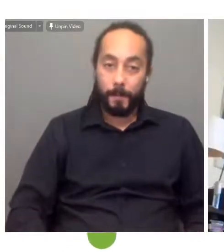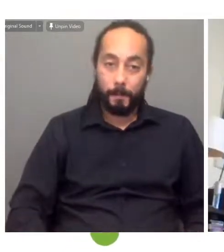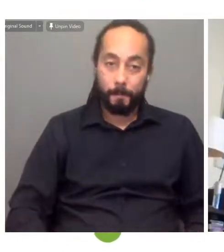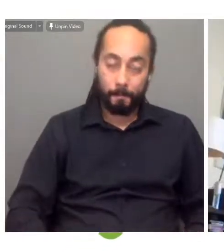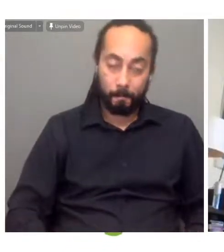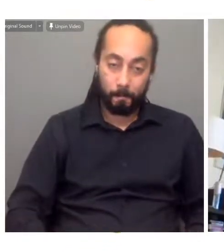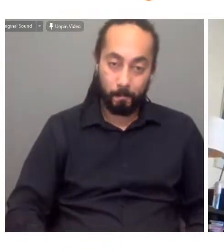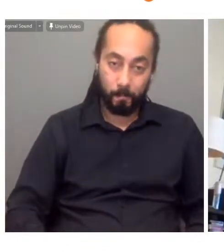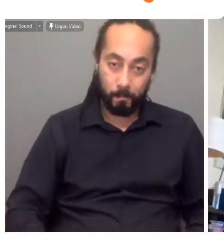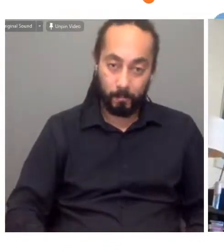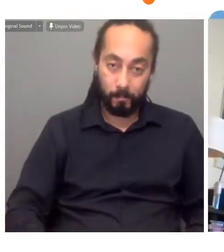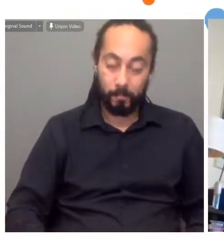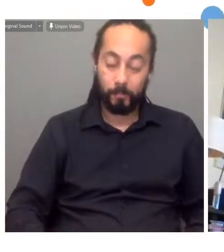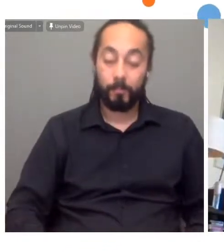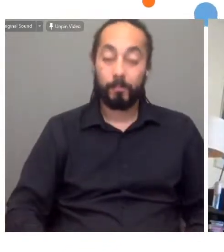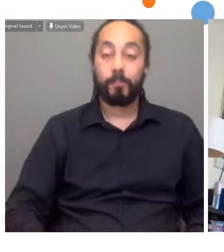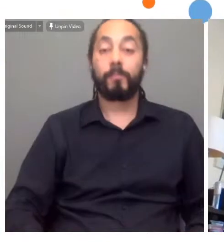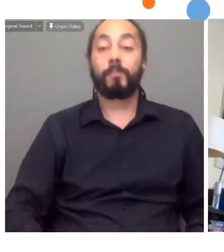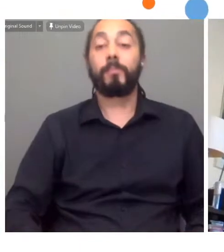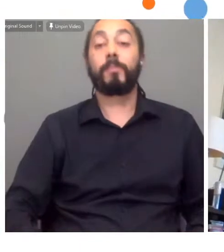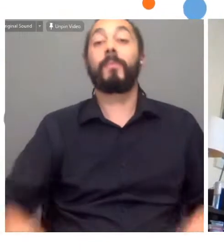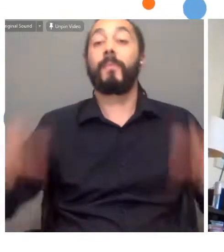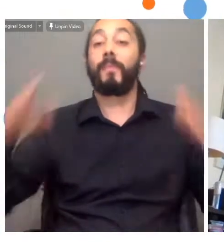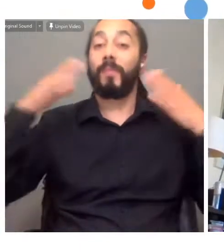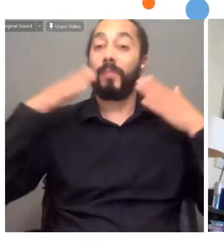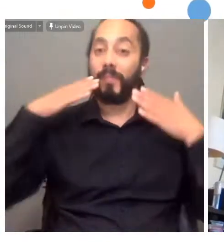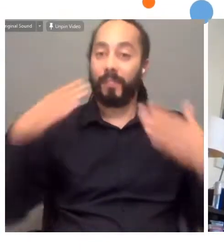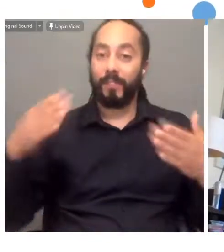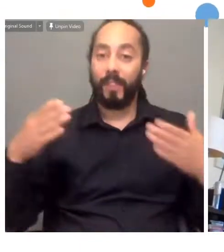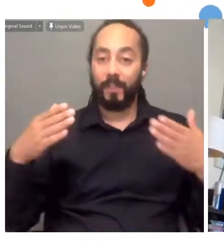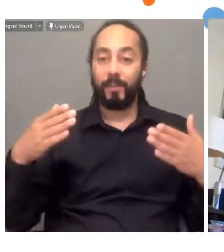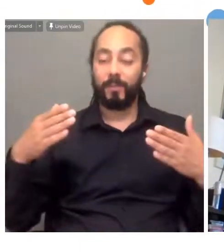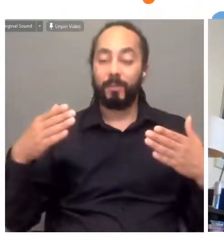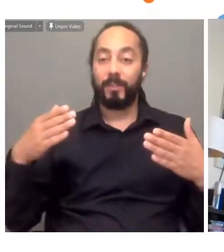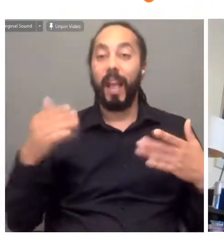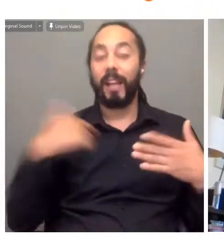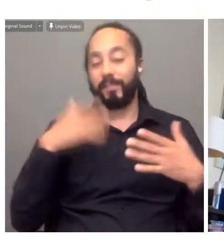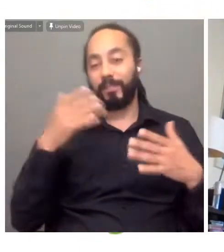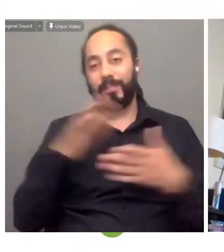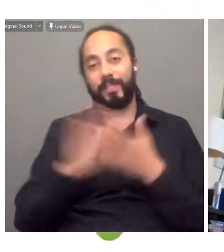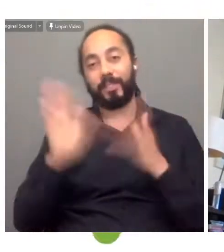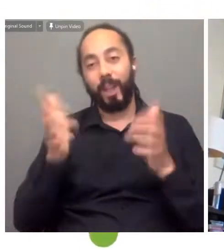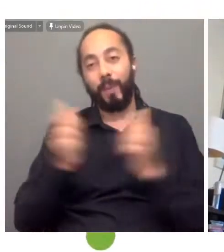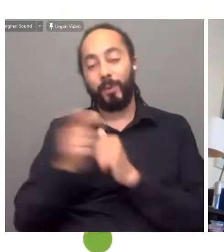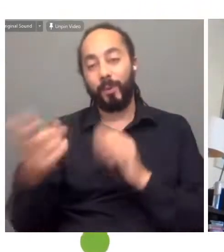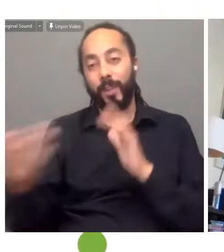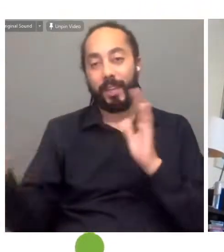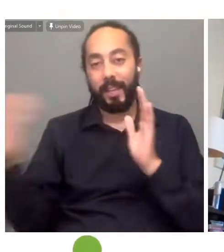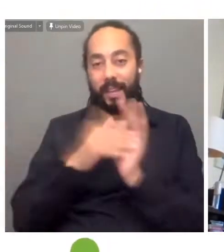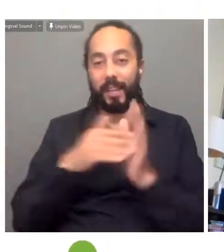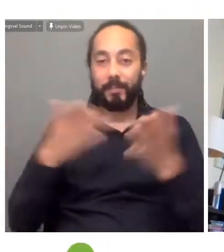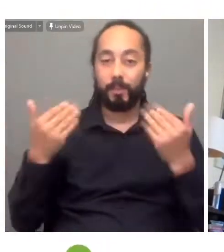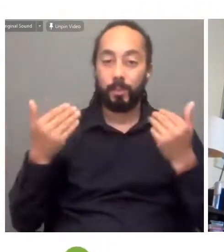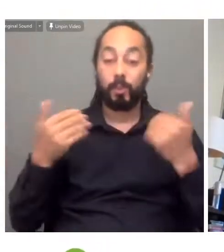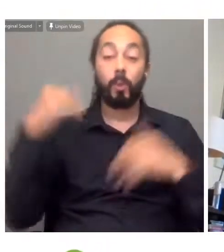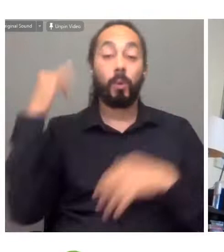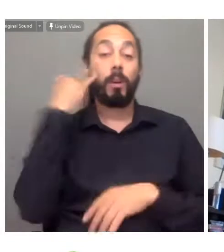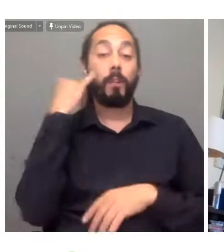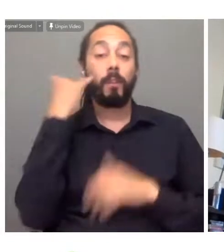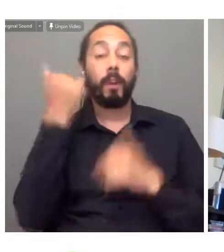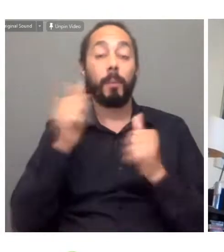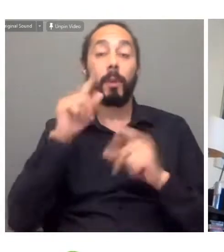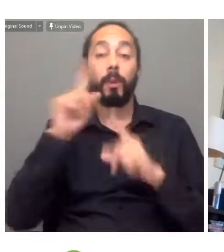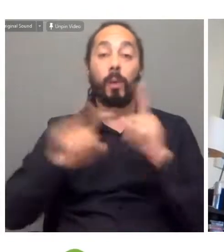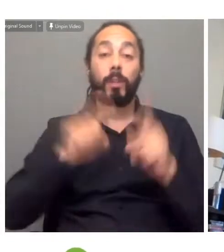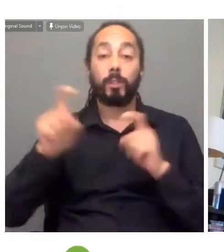the opportunity to speak with you again, Minister. Just for those who are looking to add some questions to the Minister in the Q&A section, I've